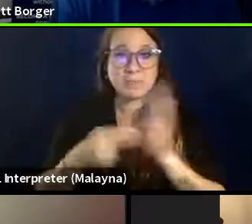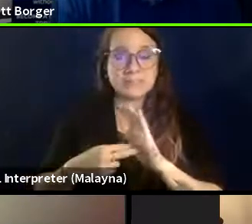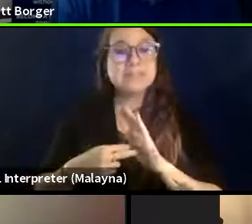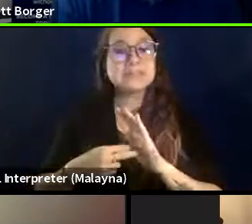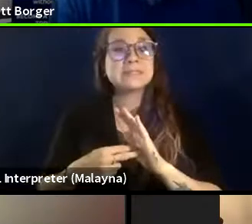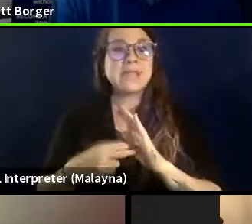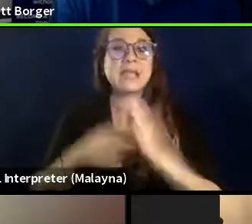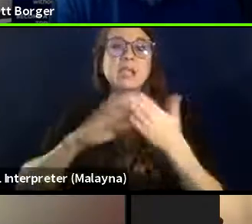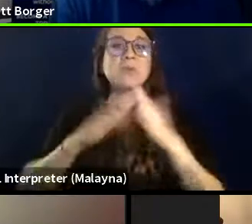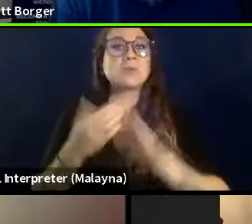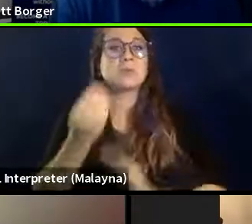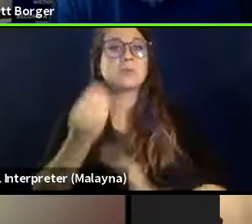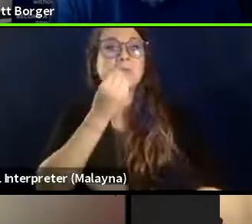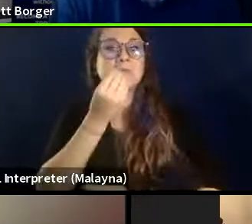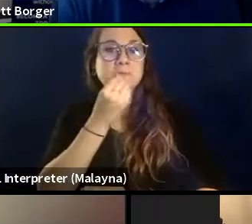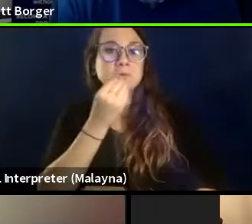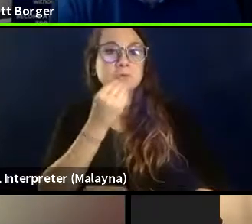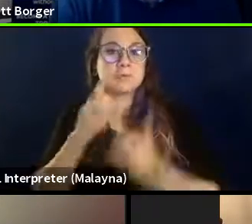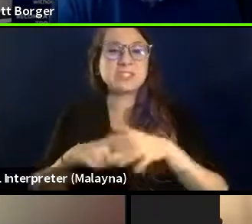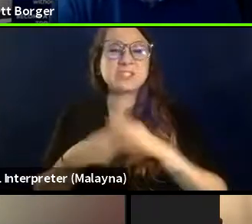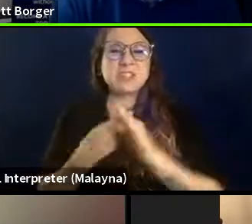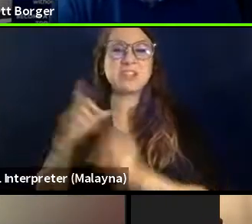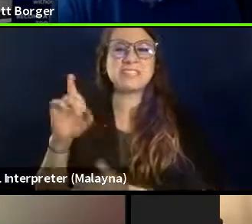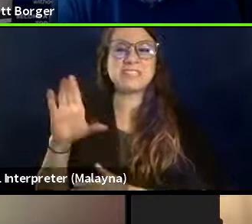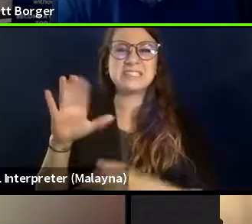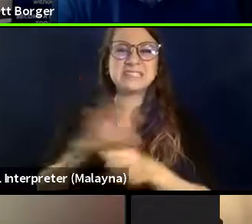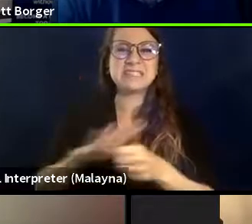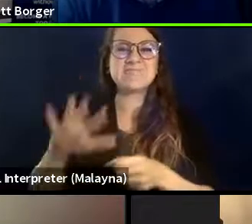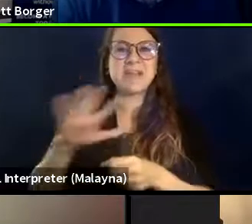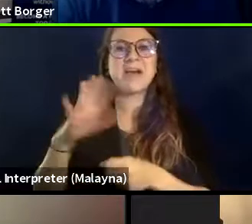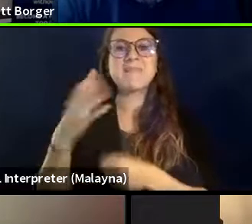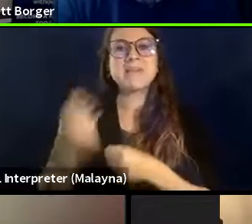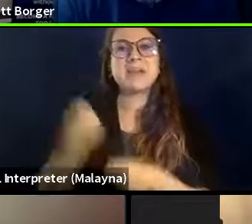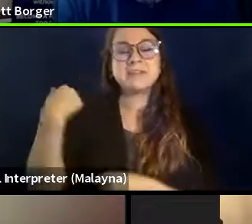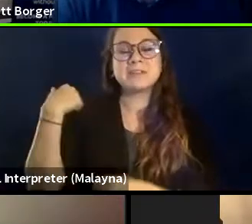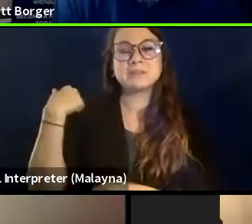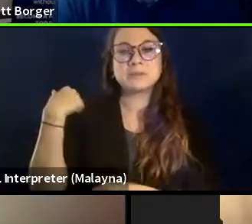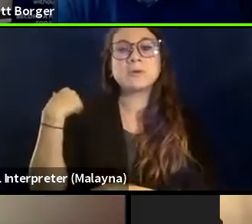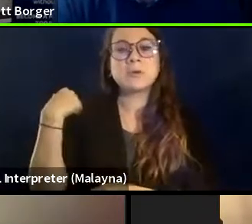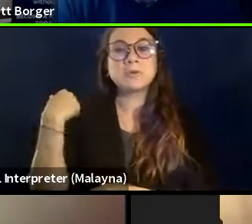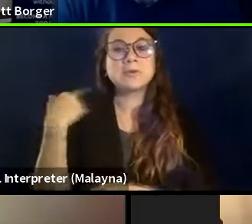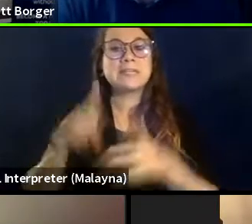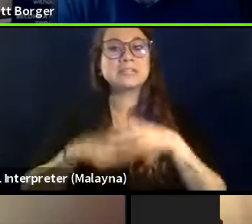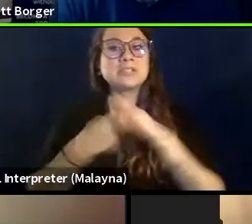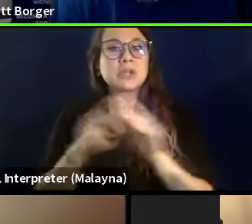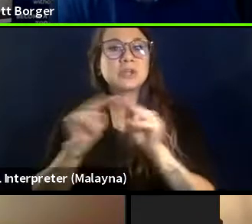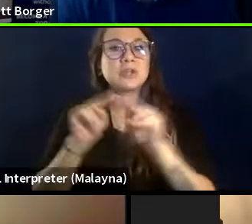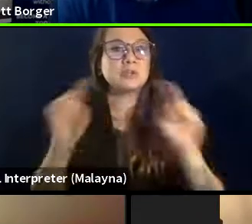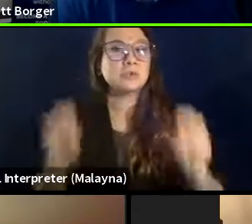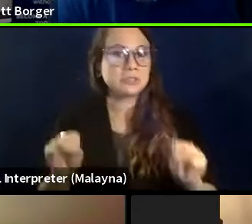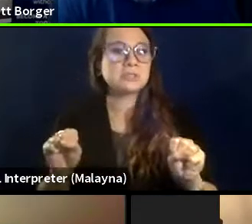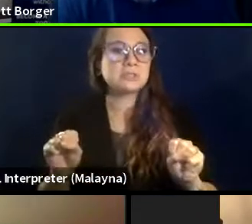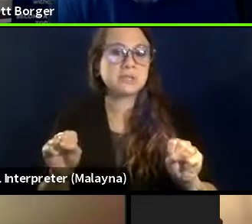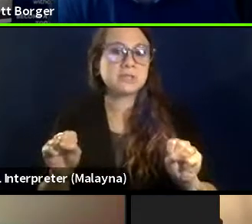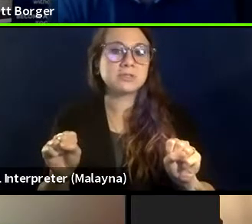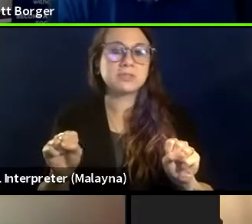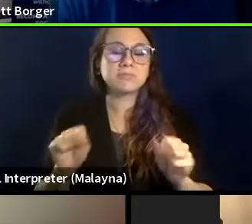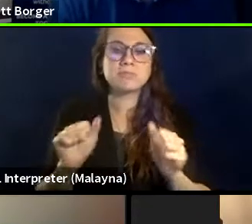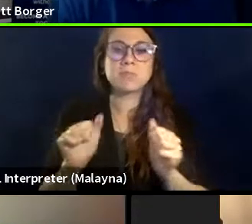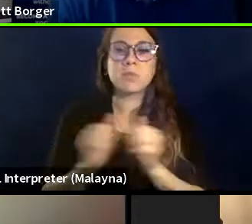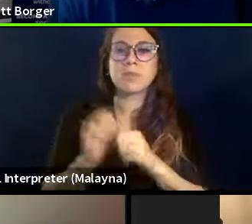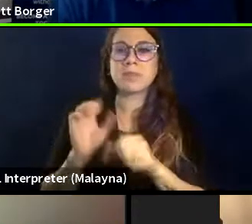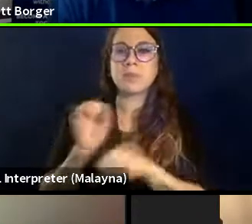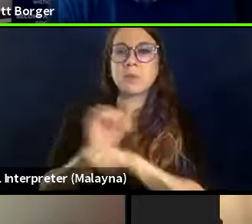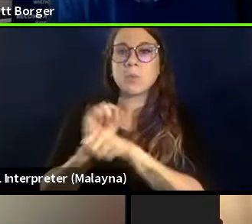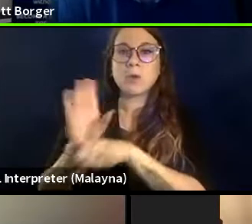token that started in DC about 5 years ago. It started in the Union Station area with a workforce development program of the Central Union Mission. So